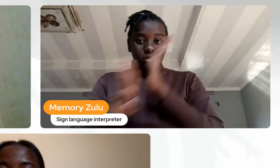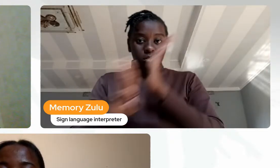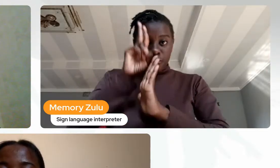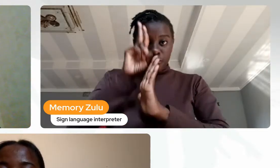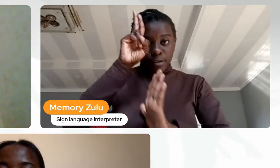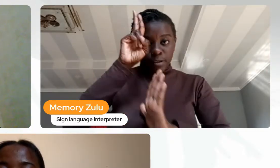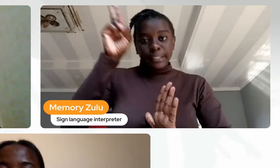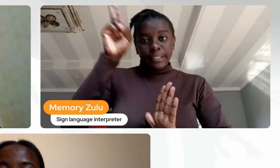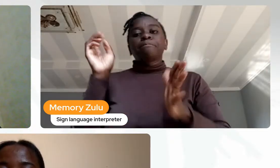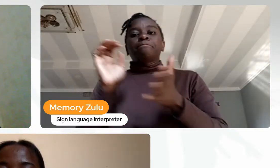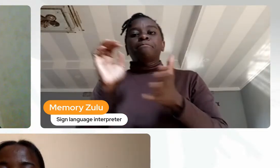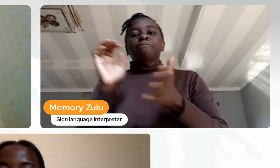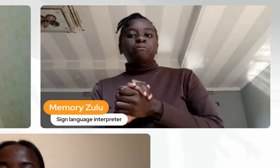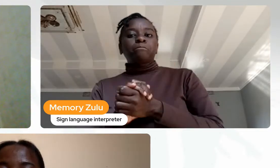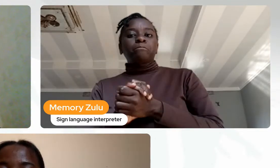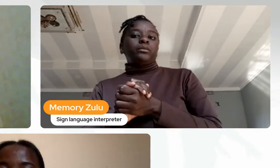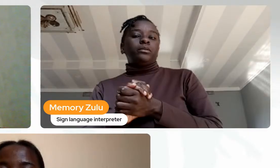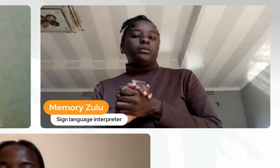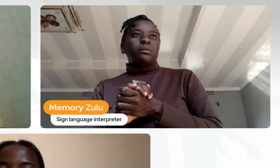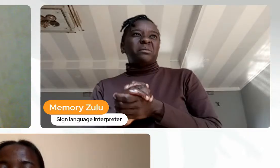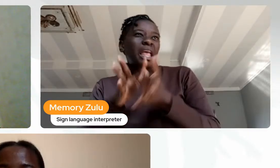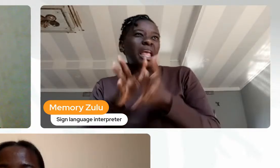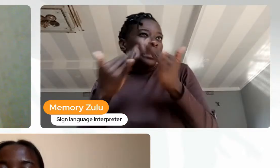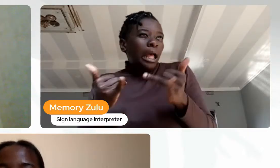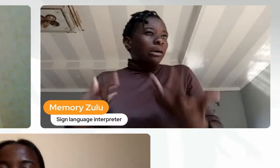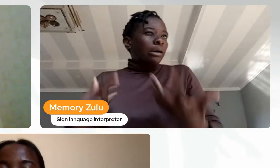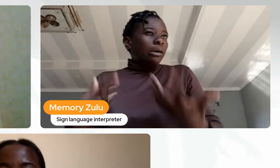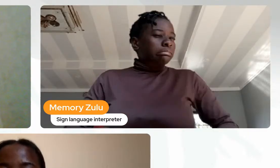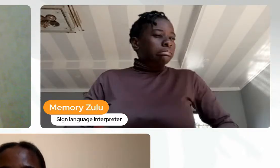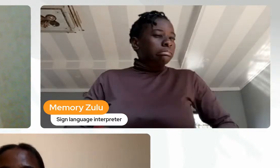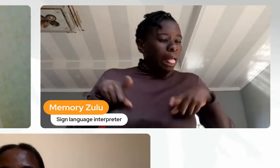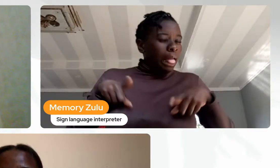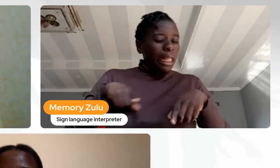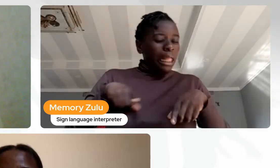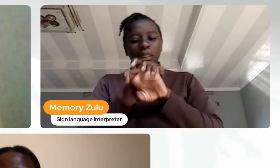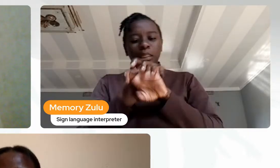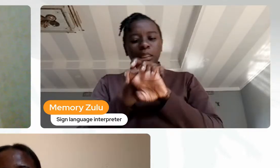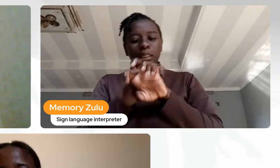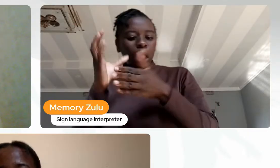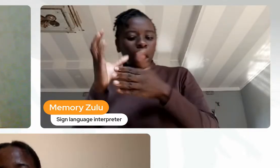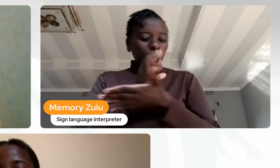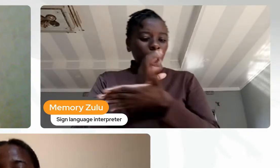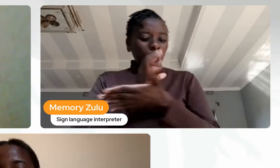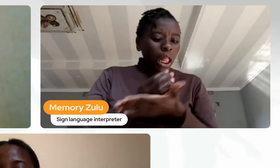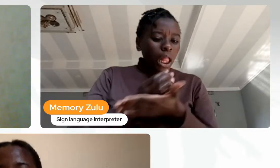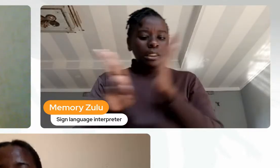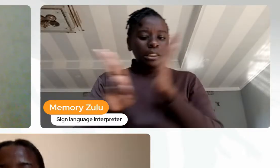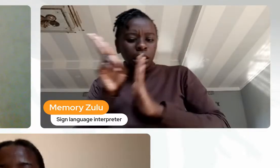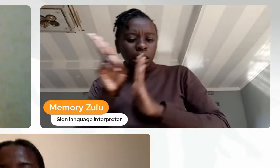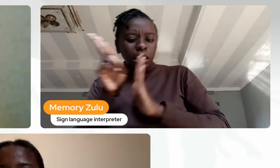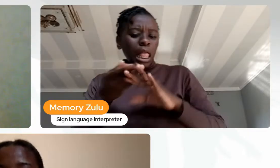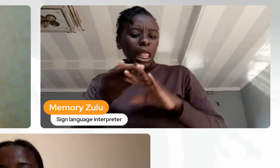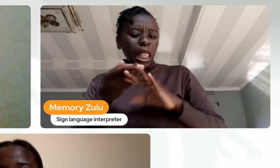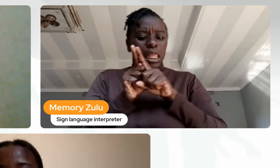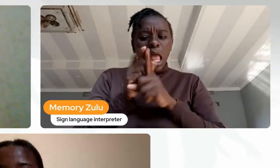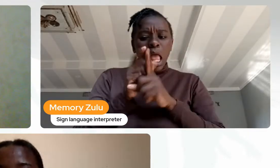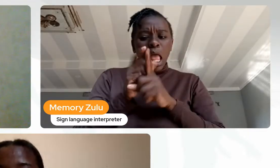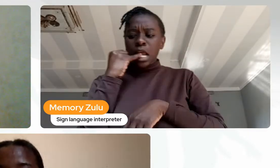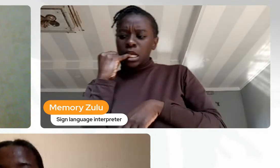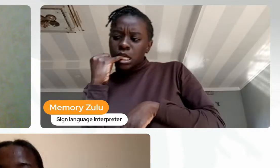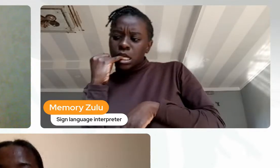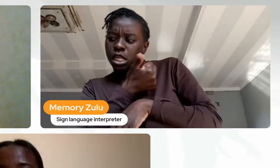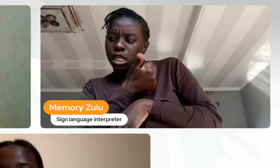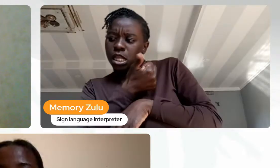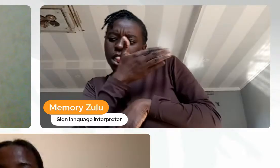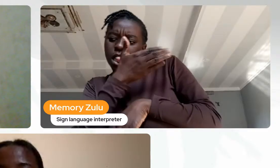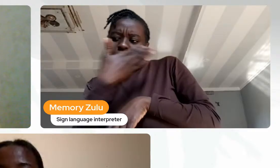daddies who are funding their lifestyles. The other aspect is on not knowing on how to use the protective measure, which